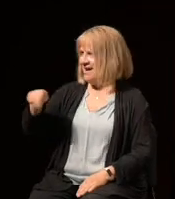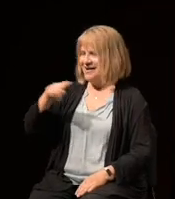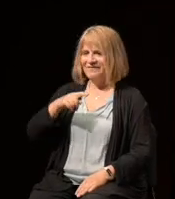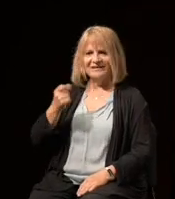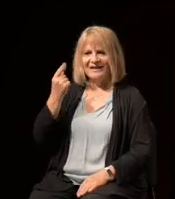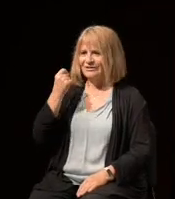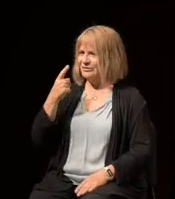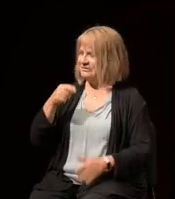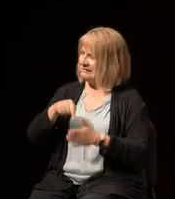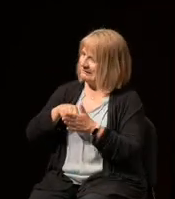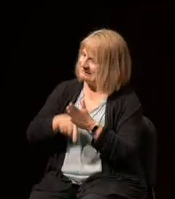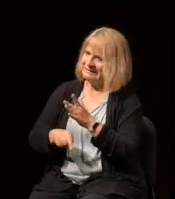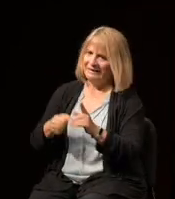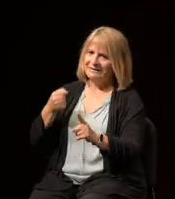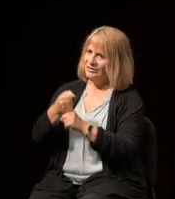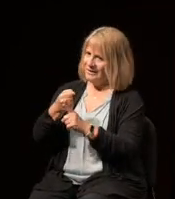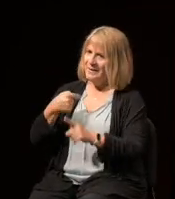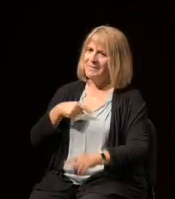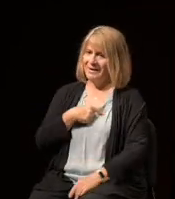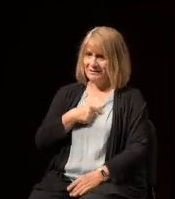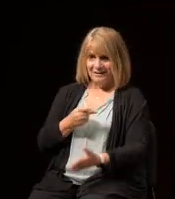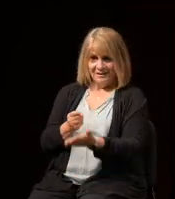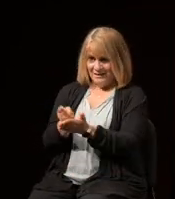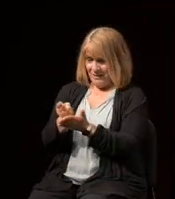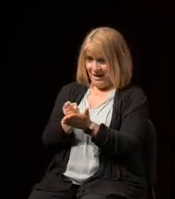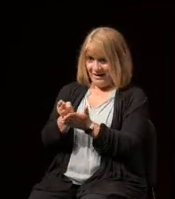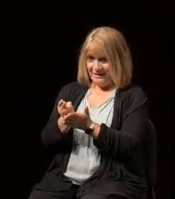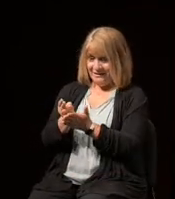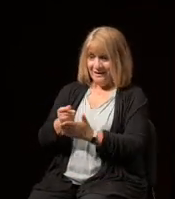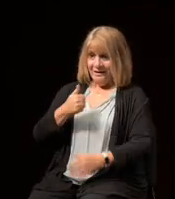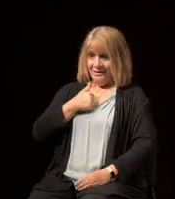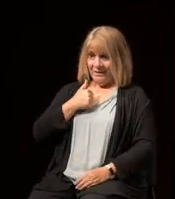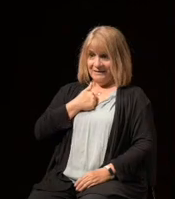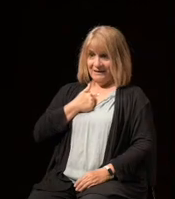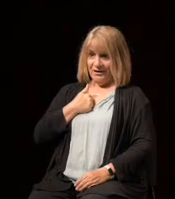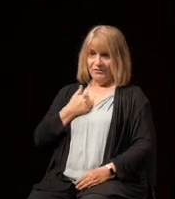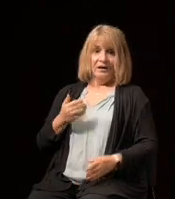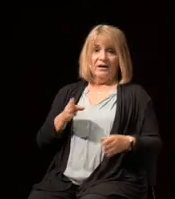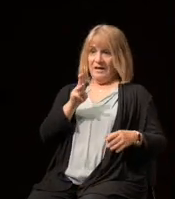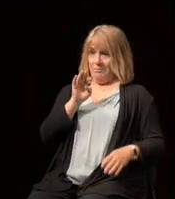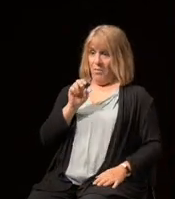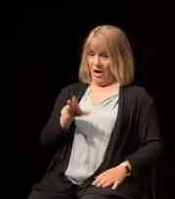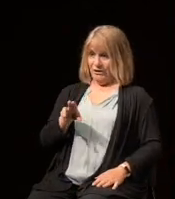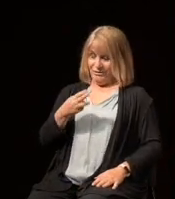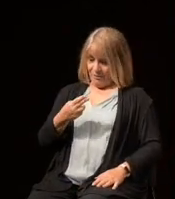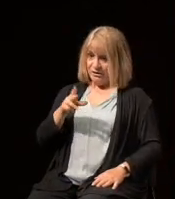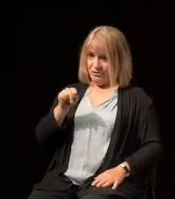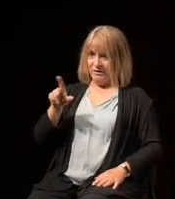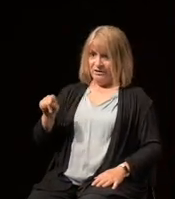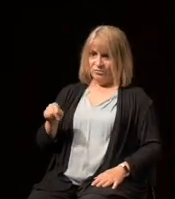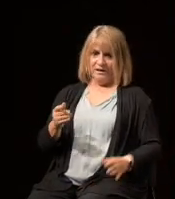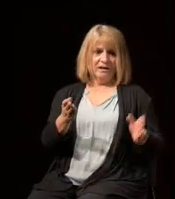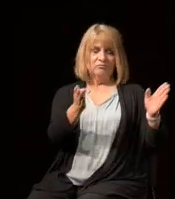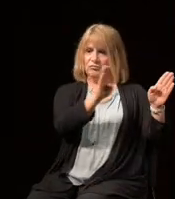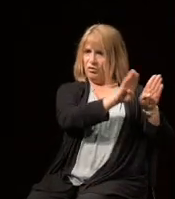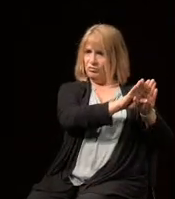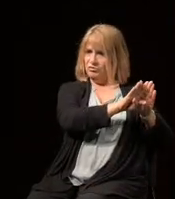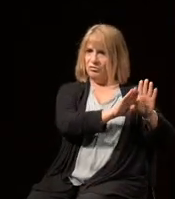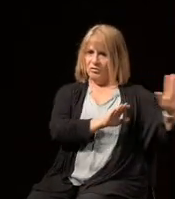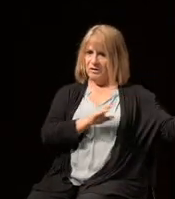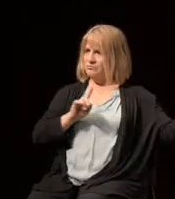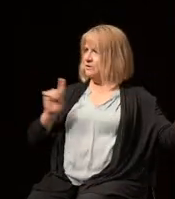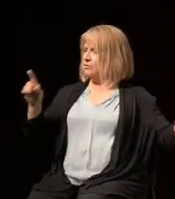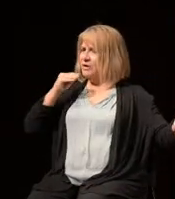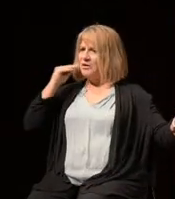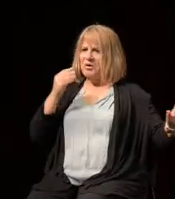would have an impact on us. To be honest, when I walked out of my office and we sent everybody home that day, I kind of left everything